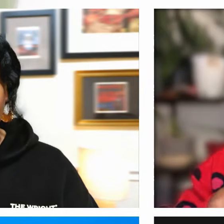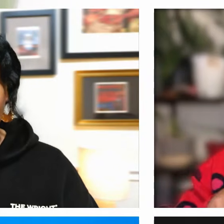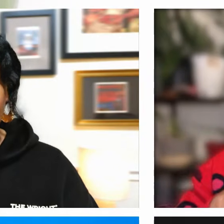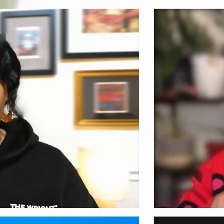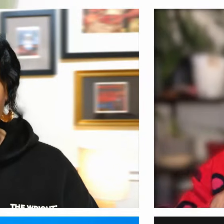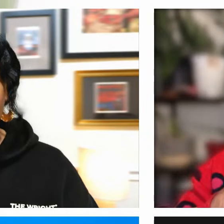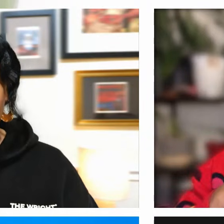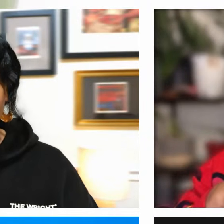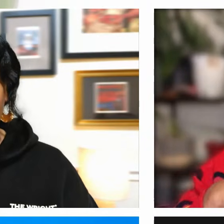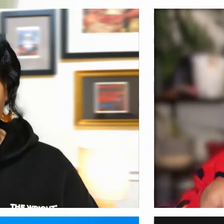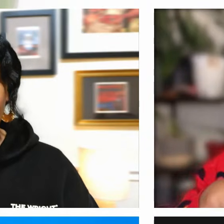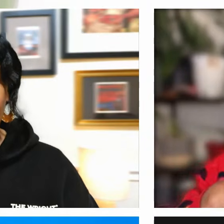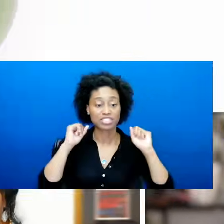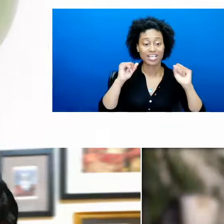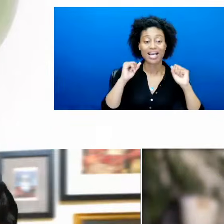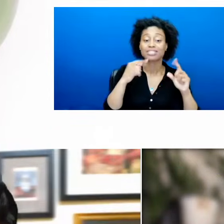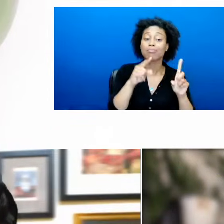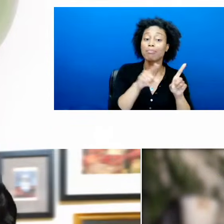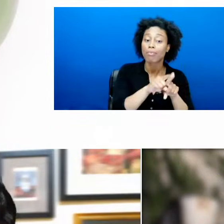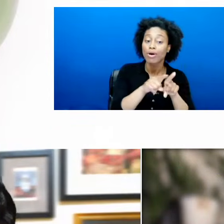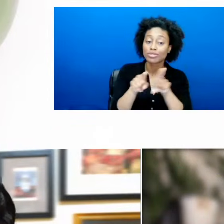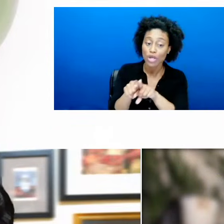diet.